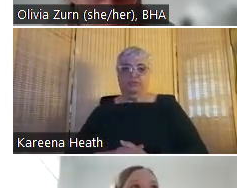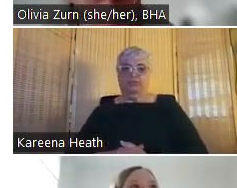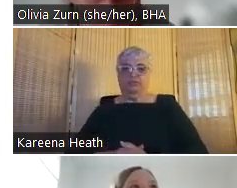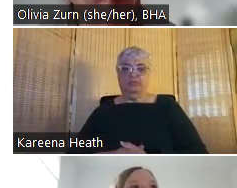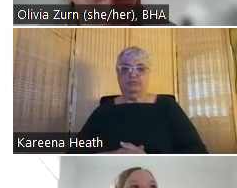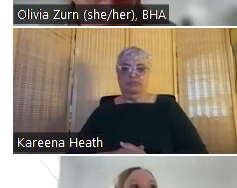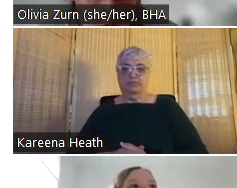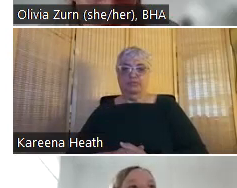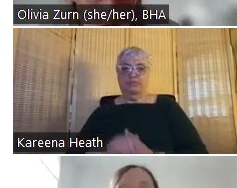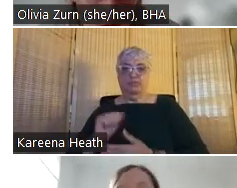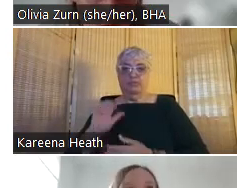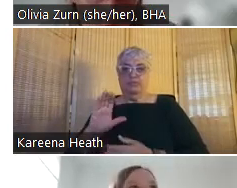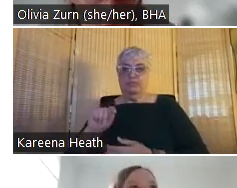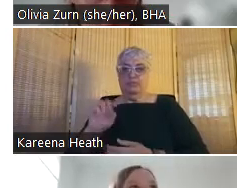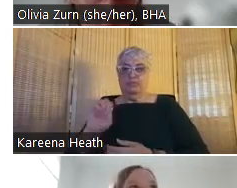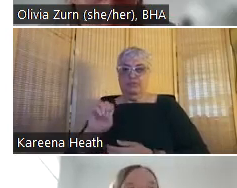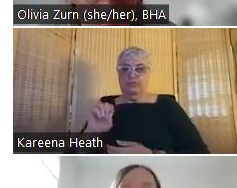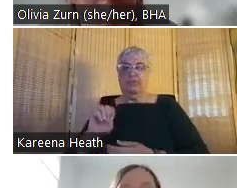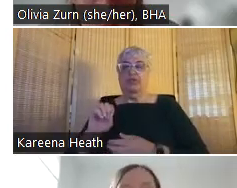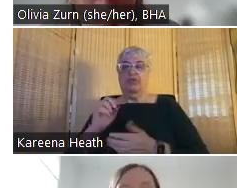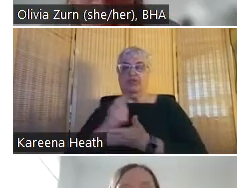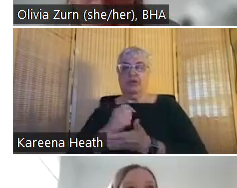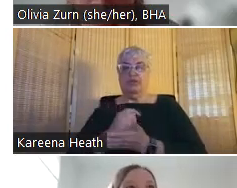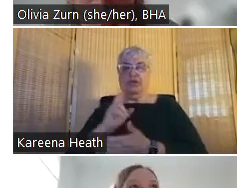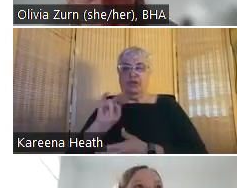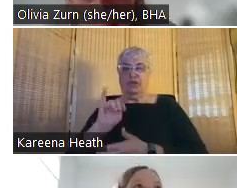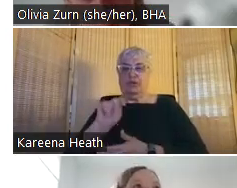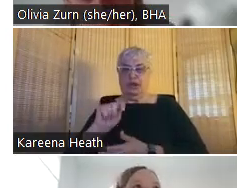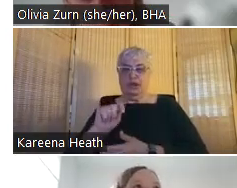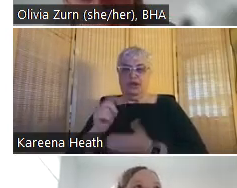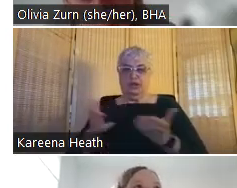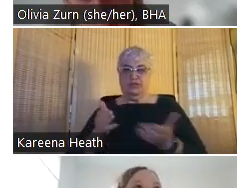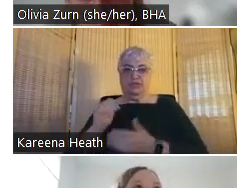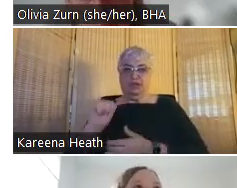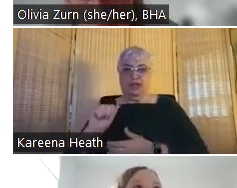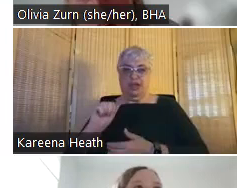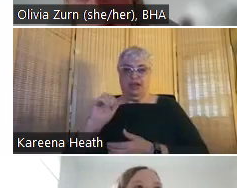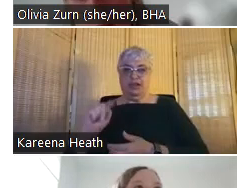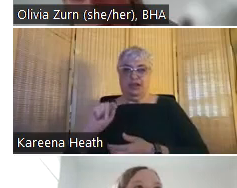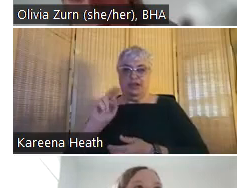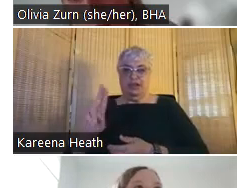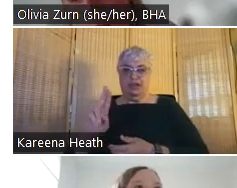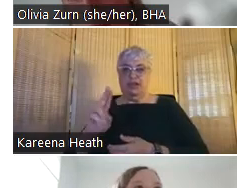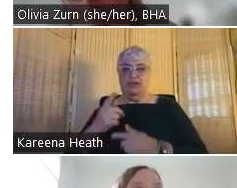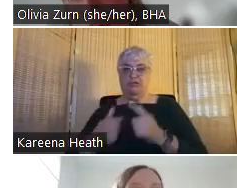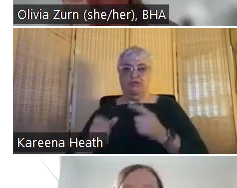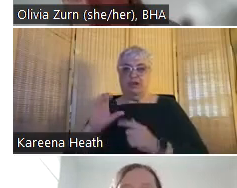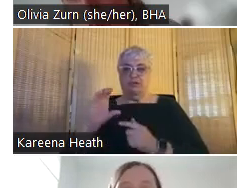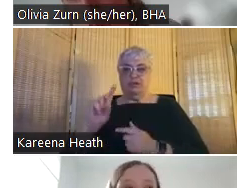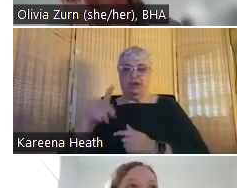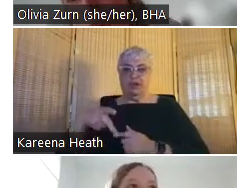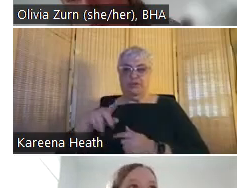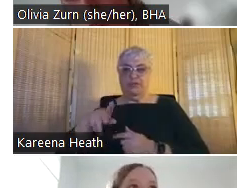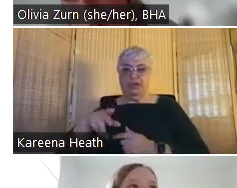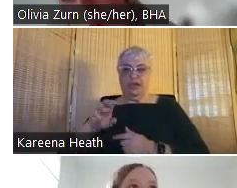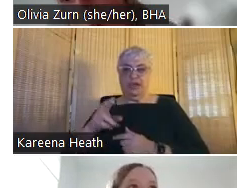All right, so acute treatment unit services. Again, this remains current state coming from the CDPHE rules